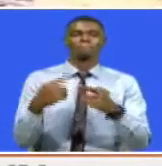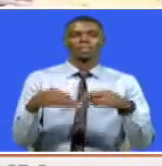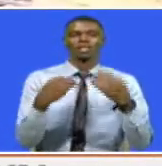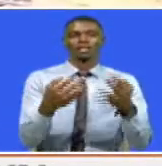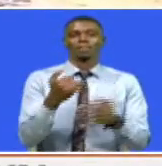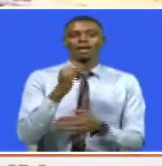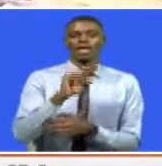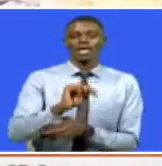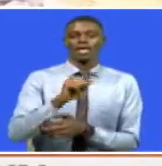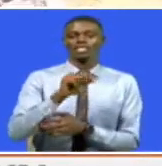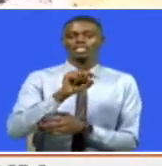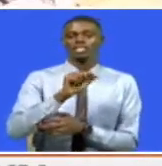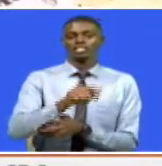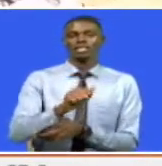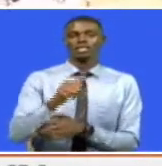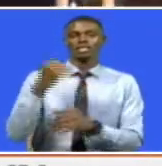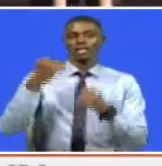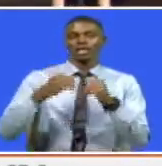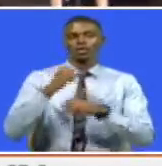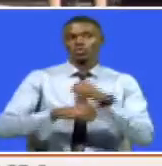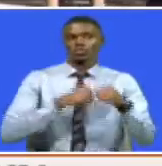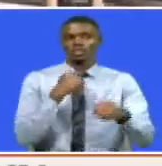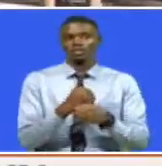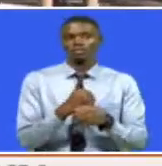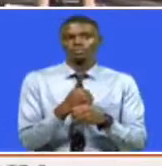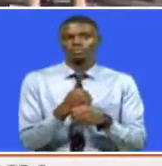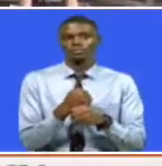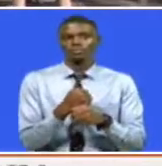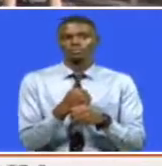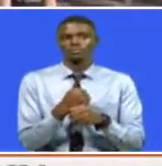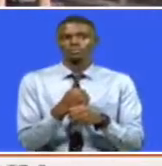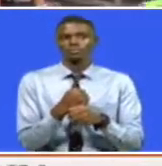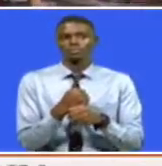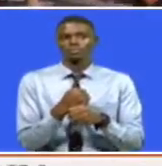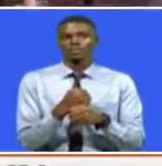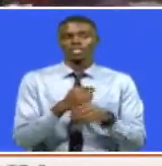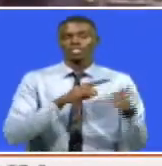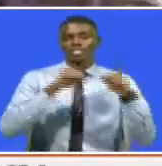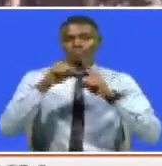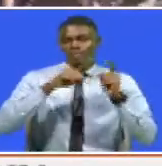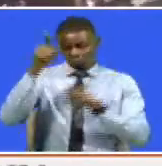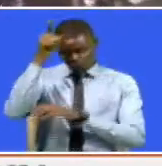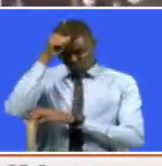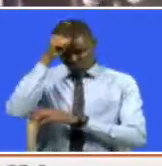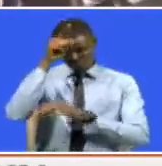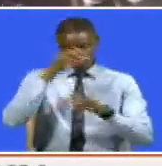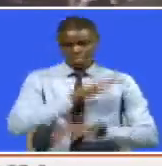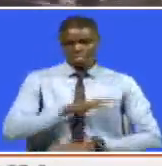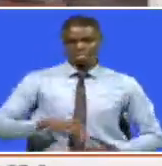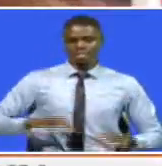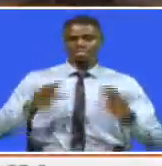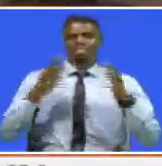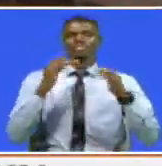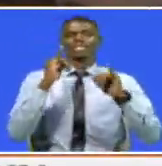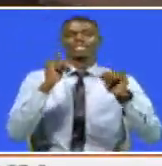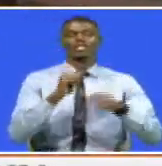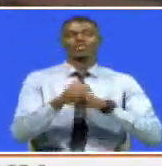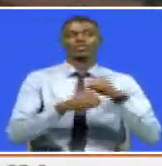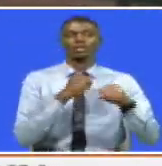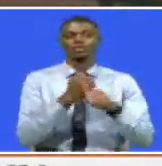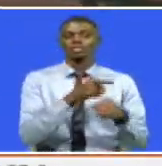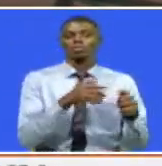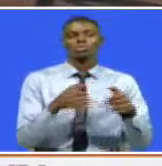by NTSA at the end of the year, at the time when Kenyans are traveling up country for the Christmas and New Year festivities. It was